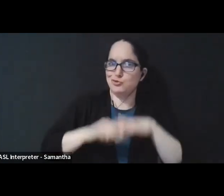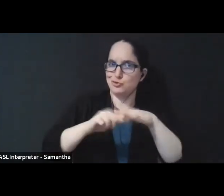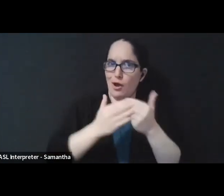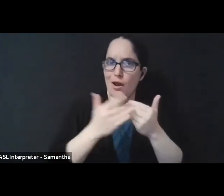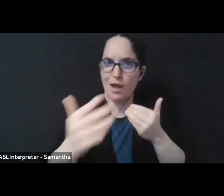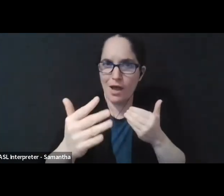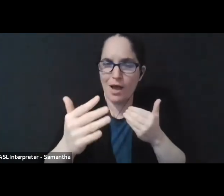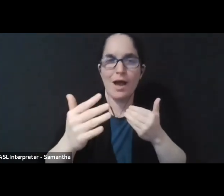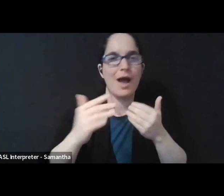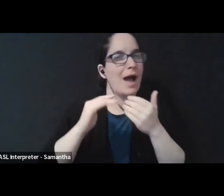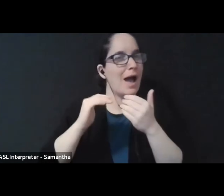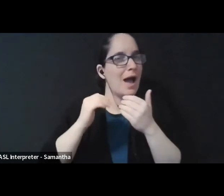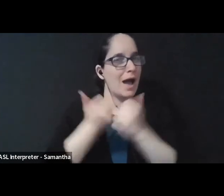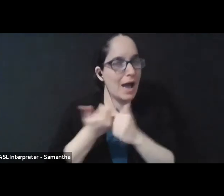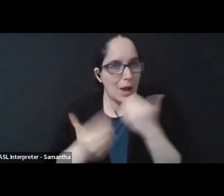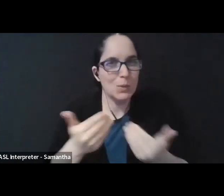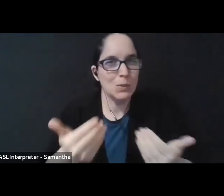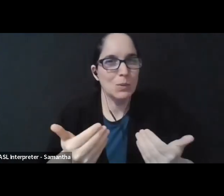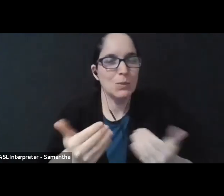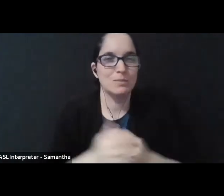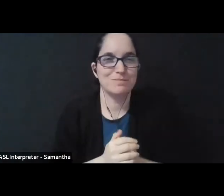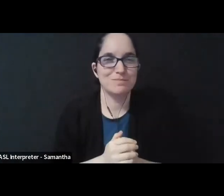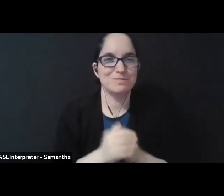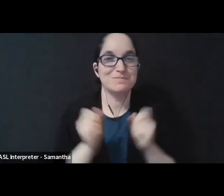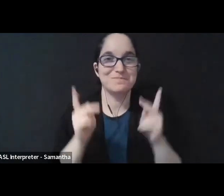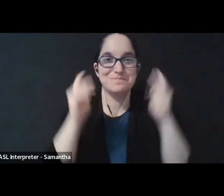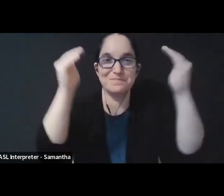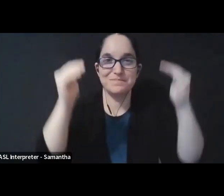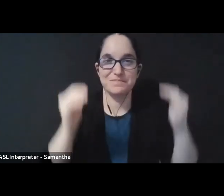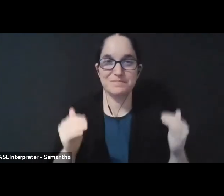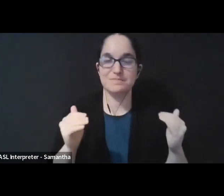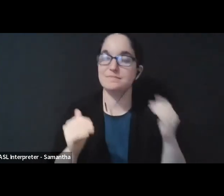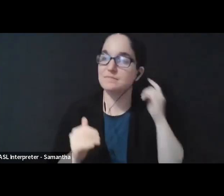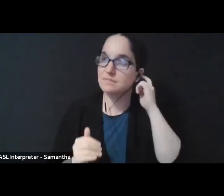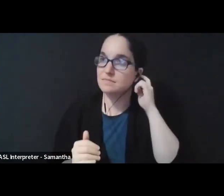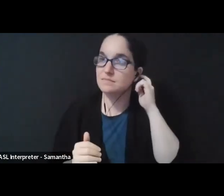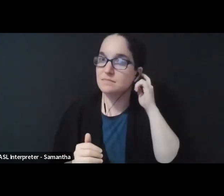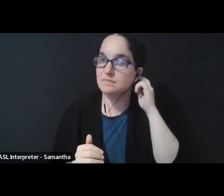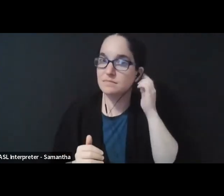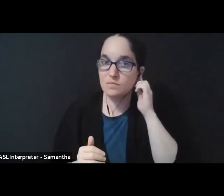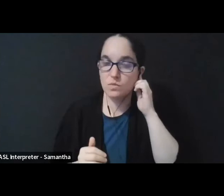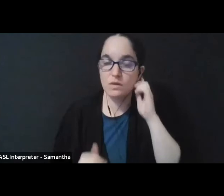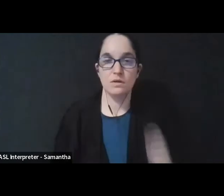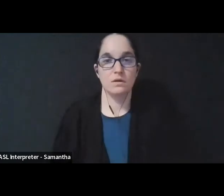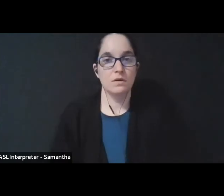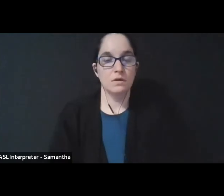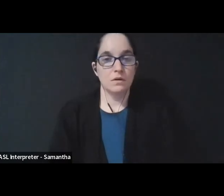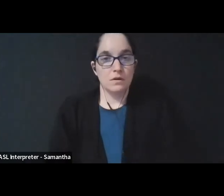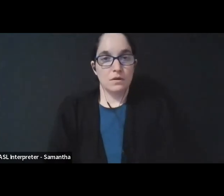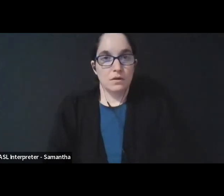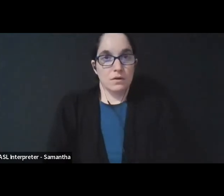instance. All right, so on to another question. I think